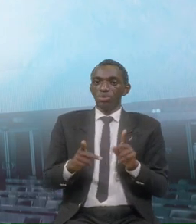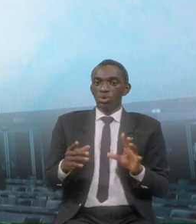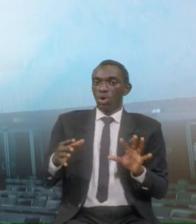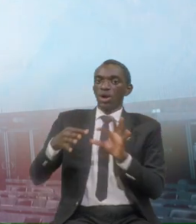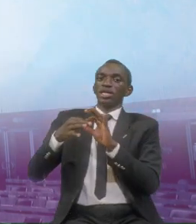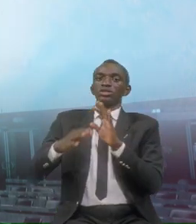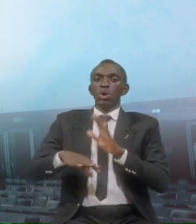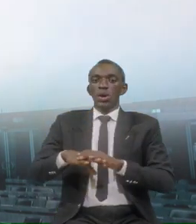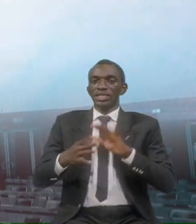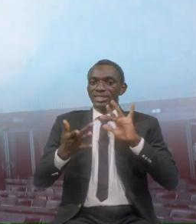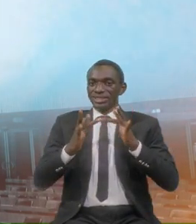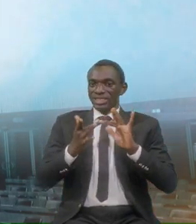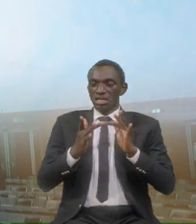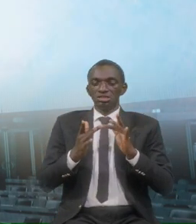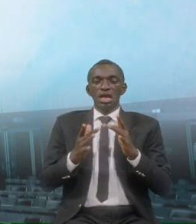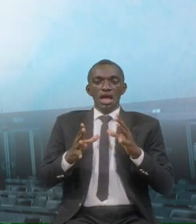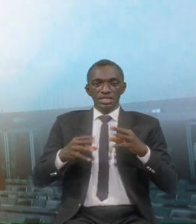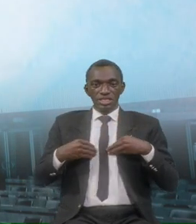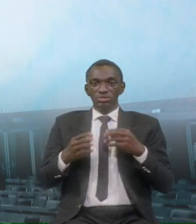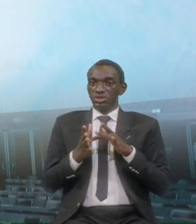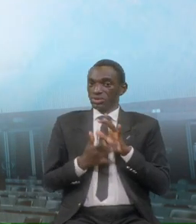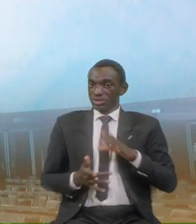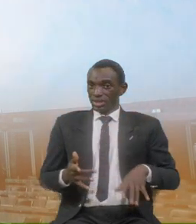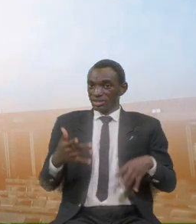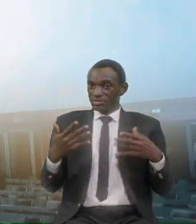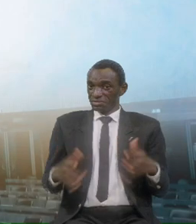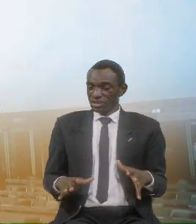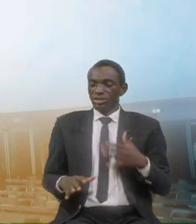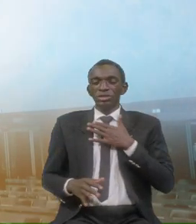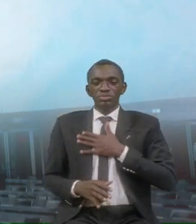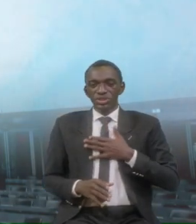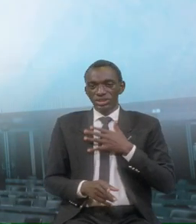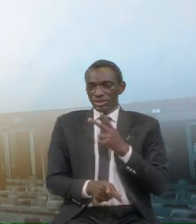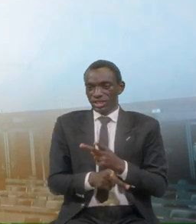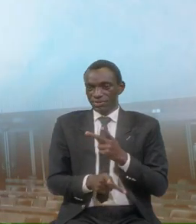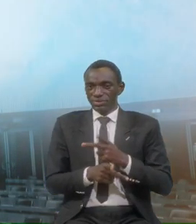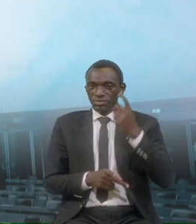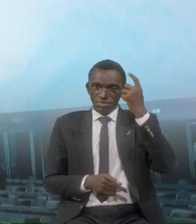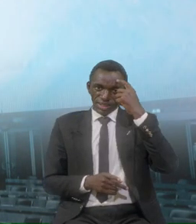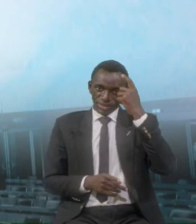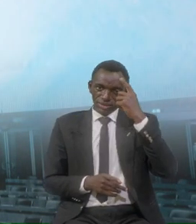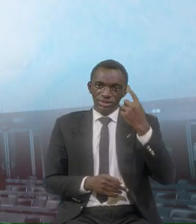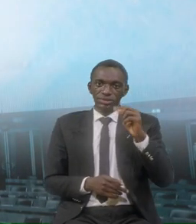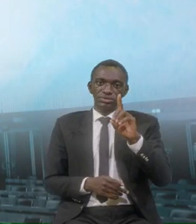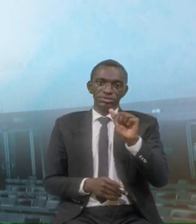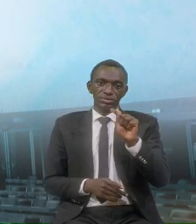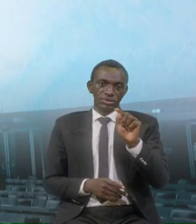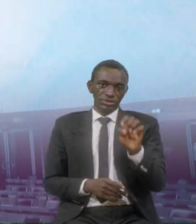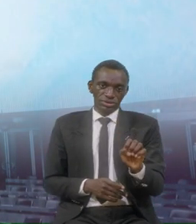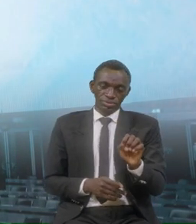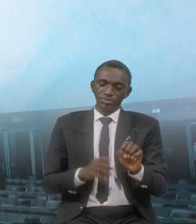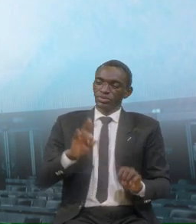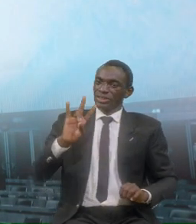Christ, please keep this date in mind. Sunday, 7th of